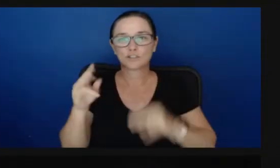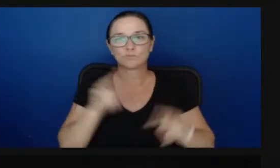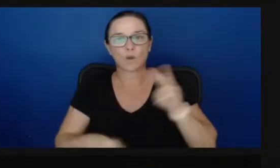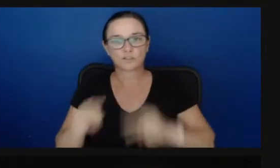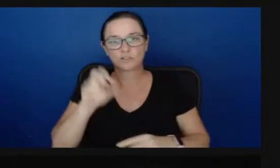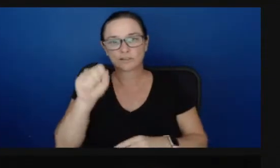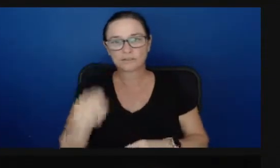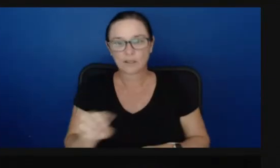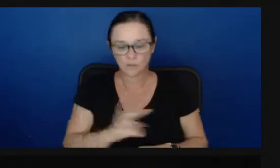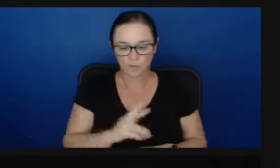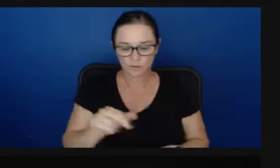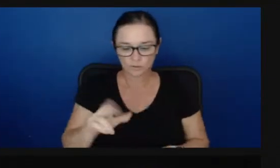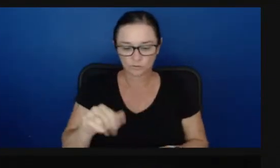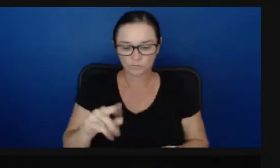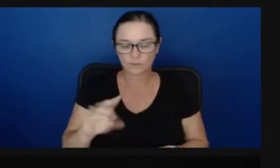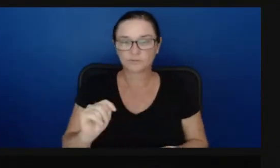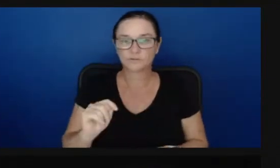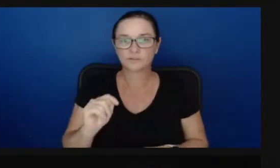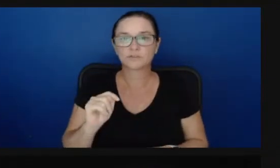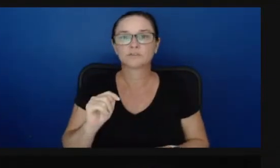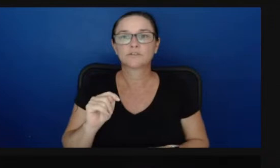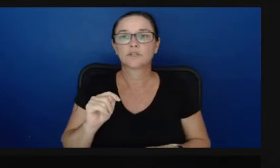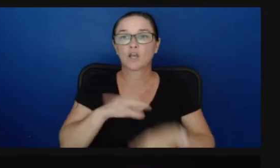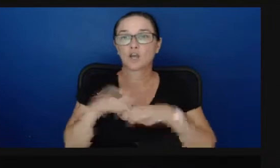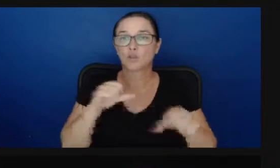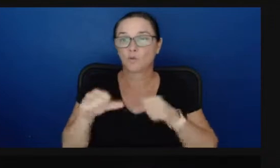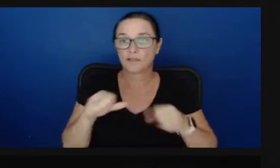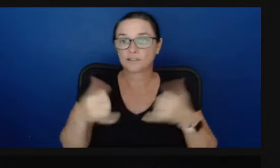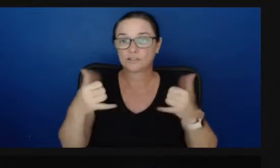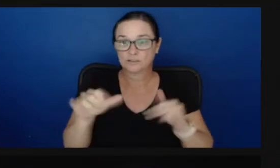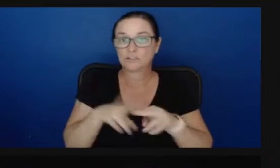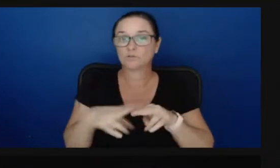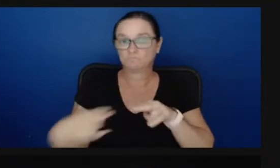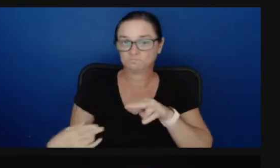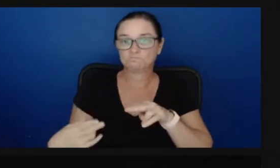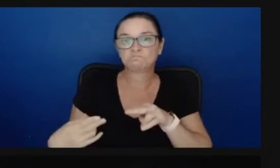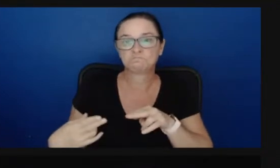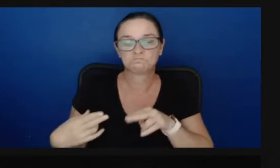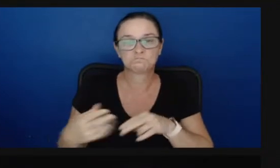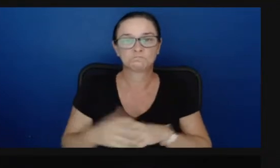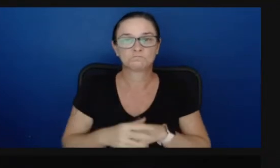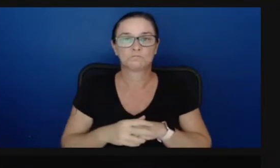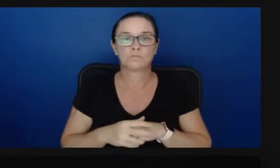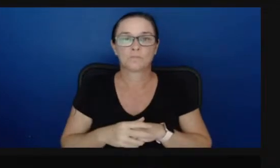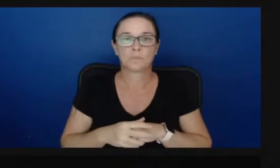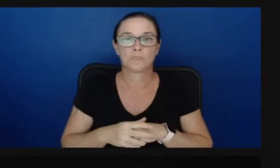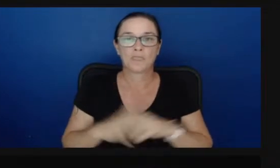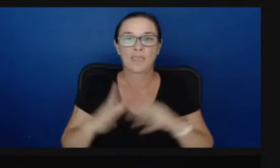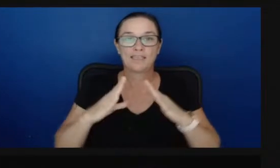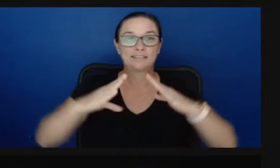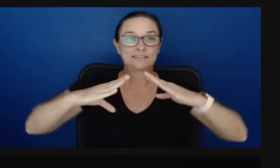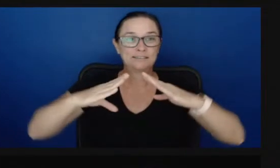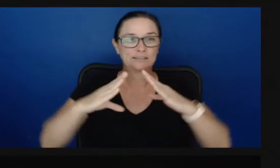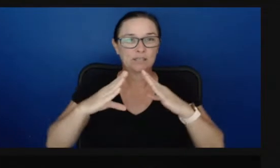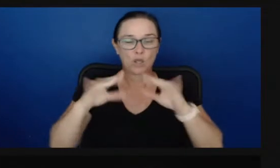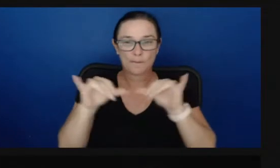Rift. Earthquakes are still down. The summit tilt meters are still inflating.